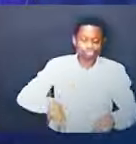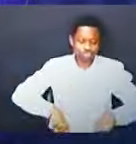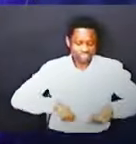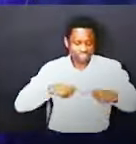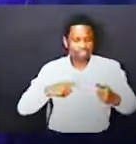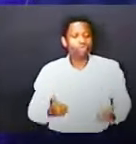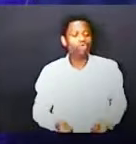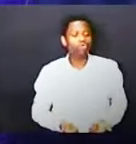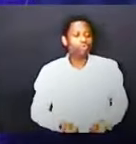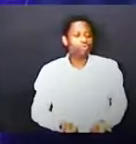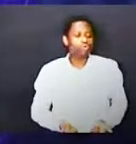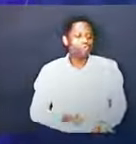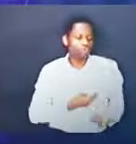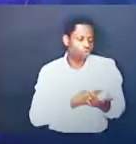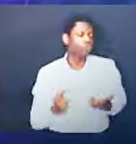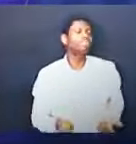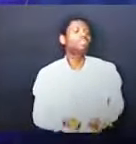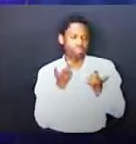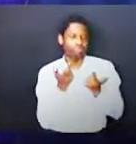life.